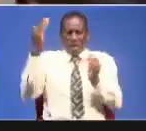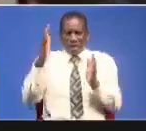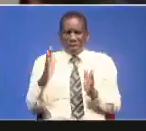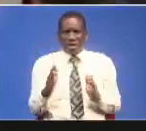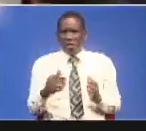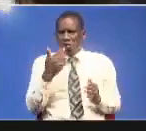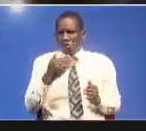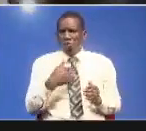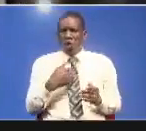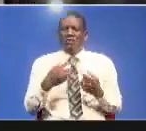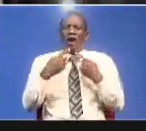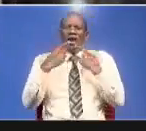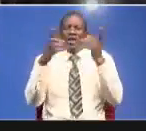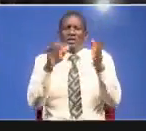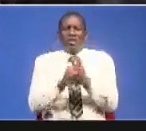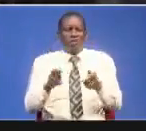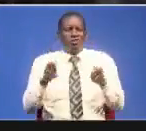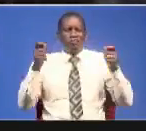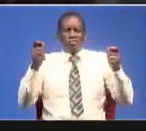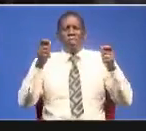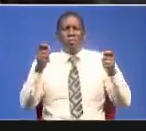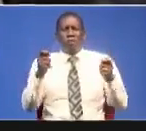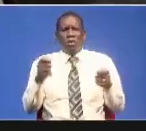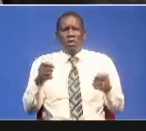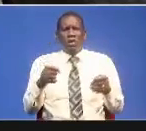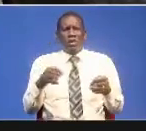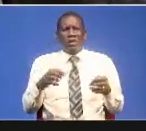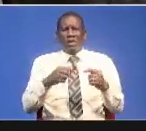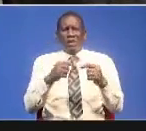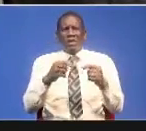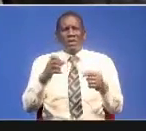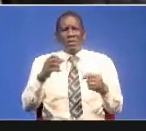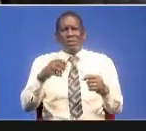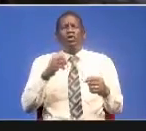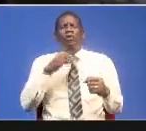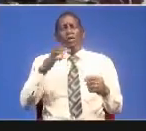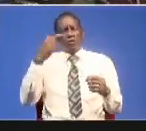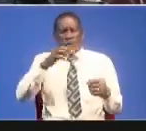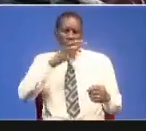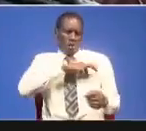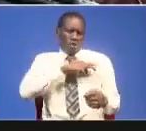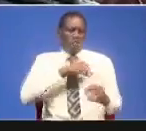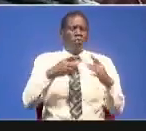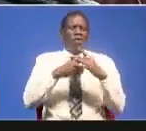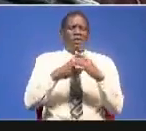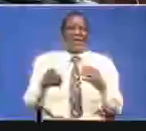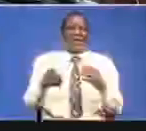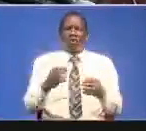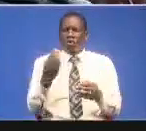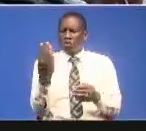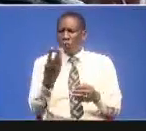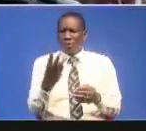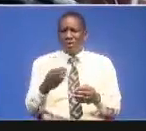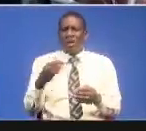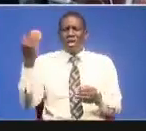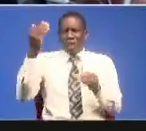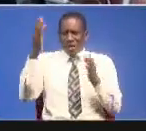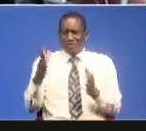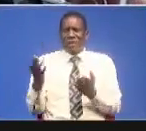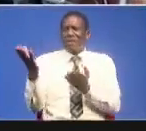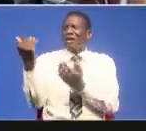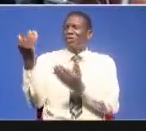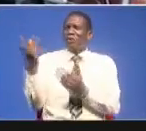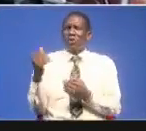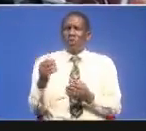university lecturers who have announced that their strike over allowances will kick off on Wednesday. The don'ts